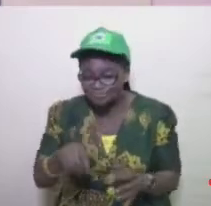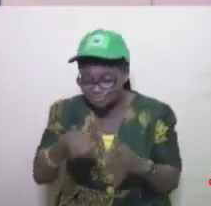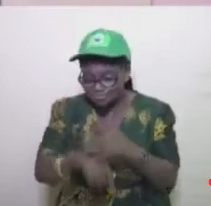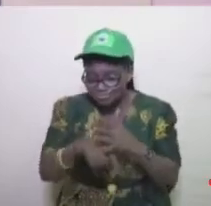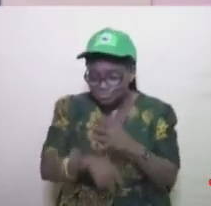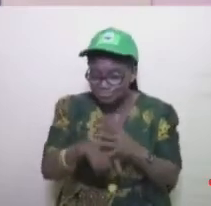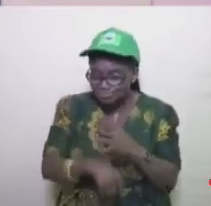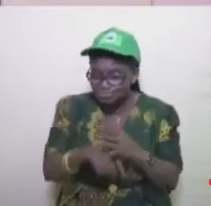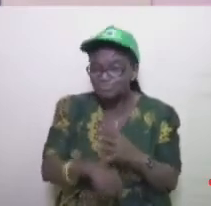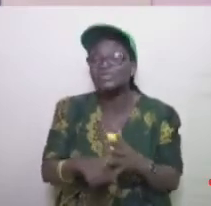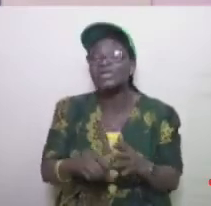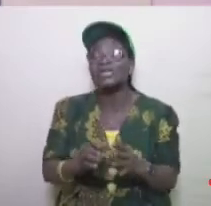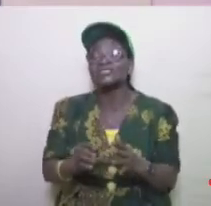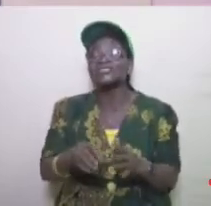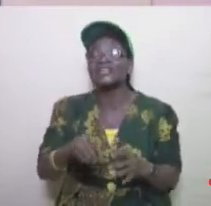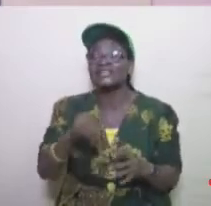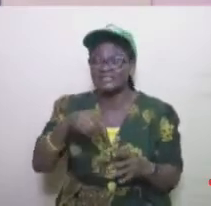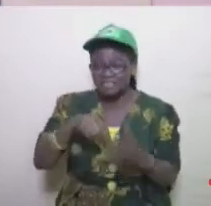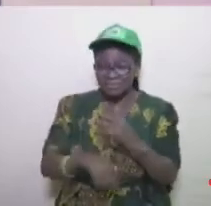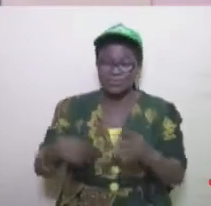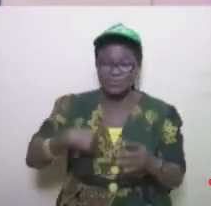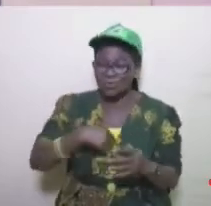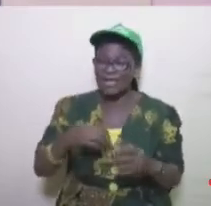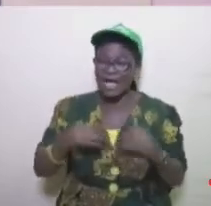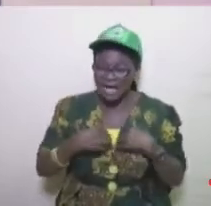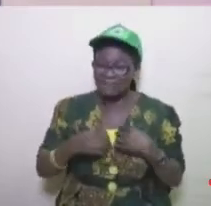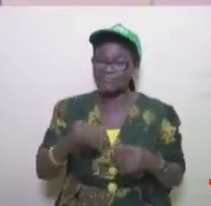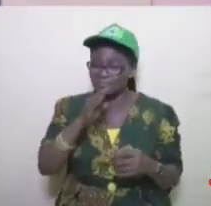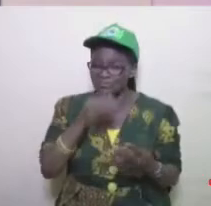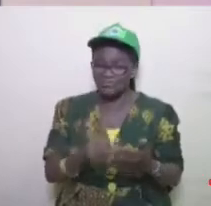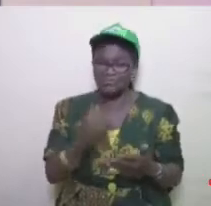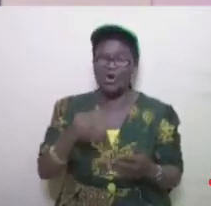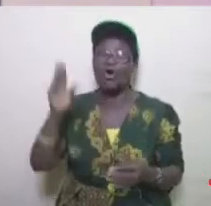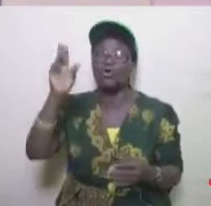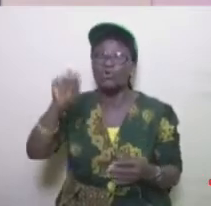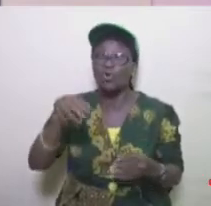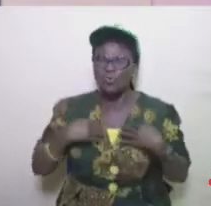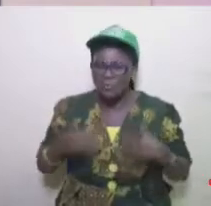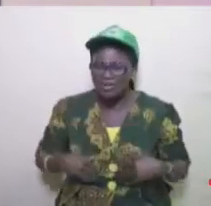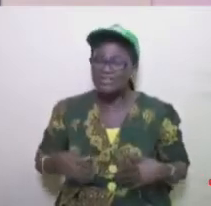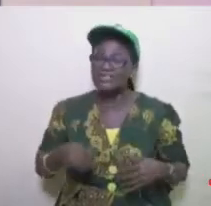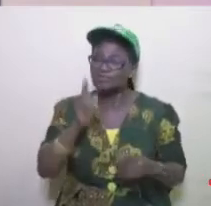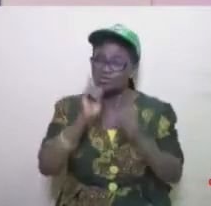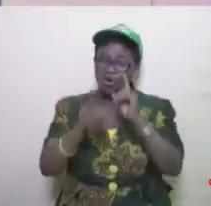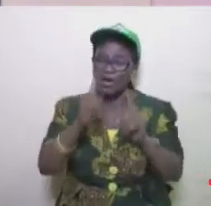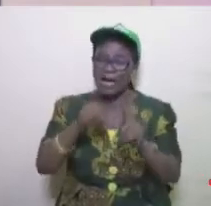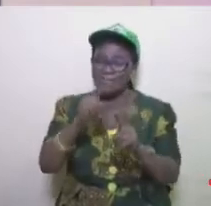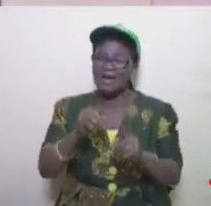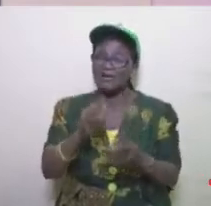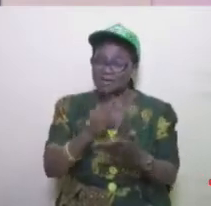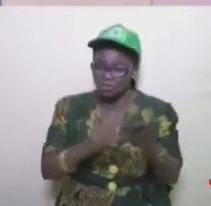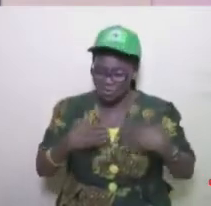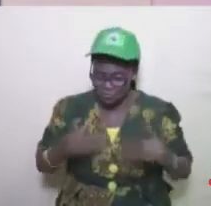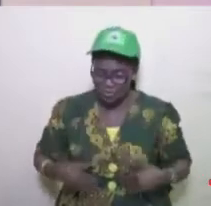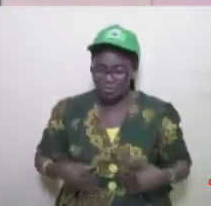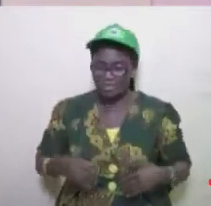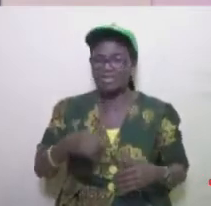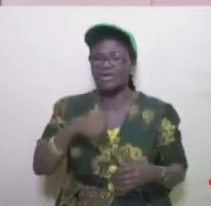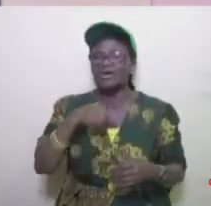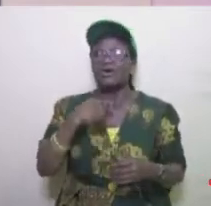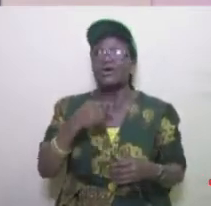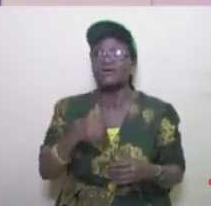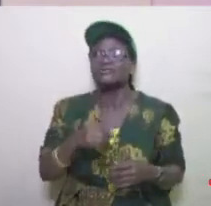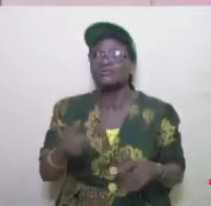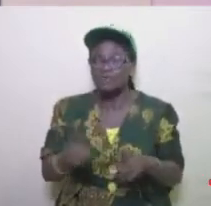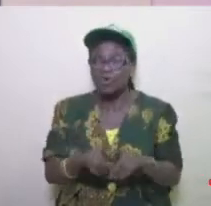a topic now, it's because you are nowhere. Nobody talk about somebody who is nobody. But if you are somebody, people will talk about you.